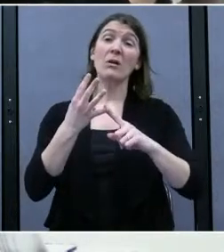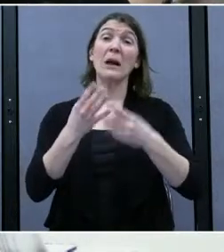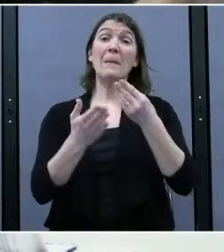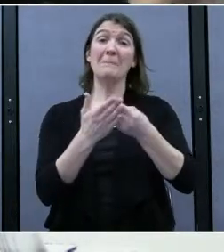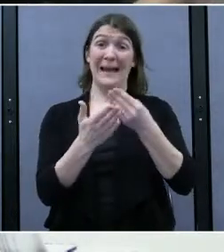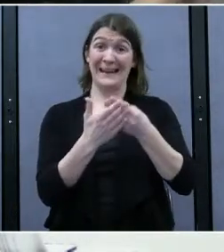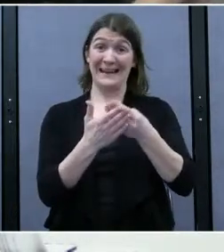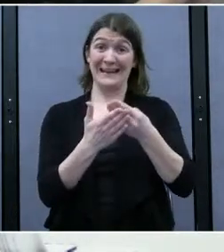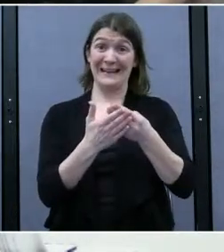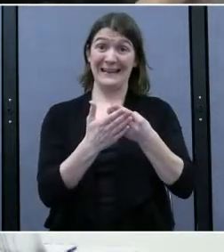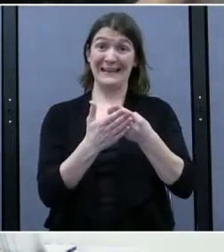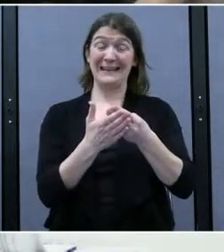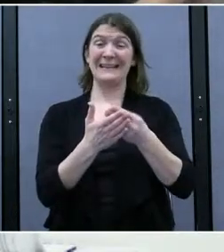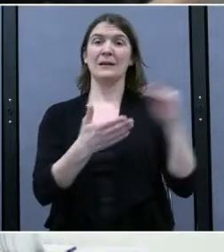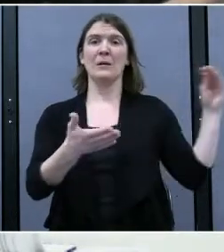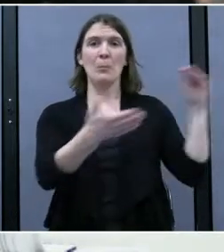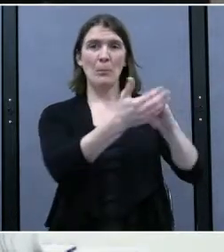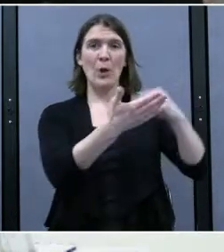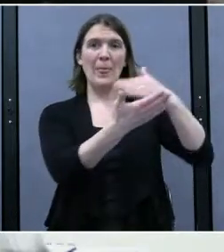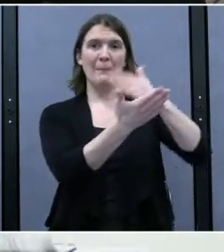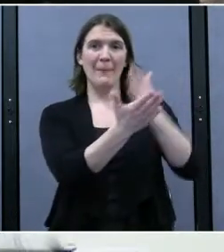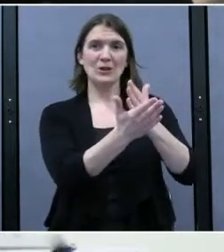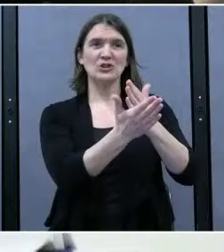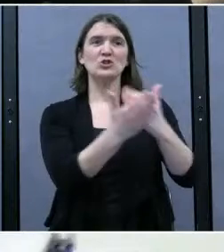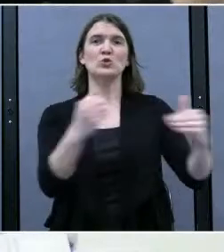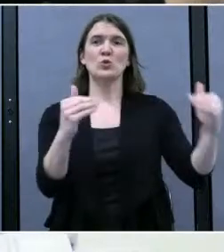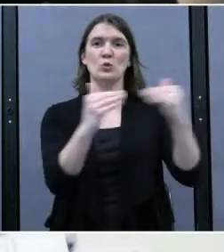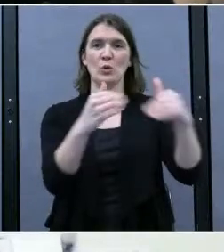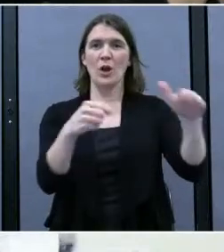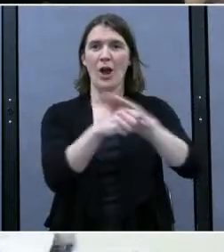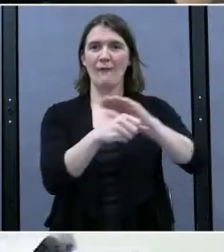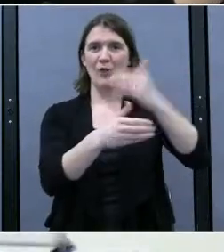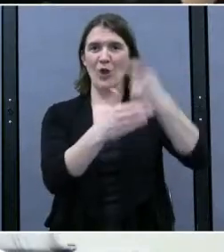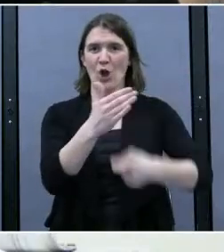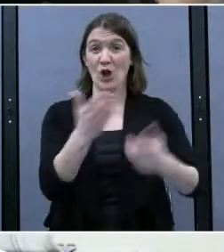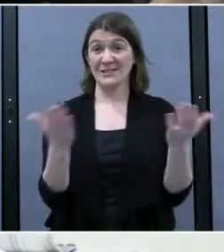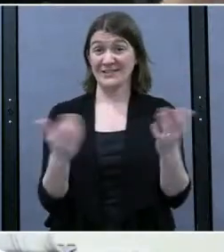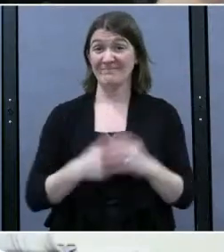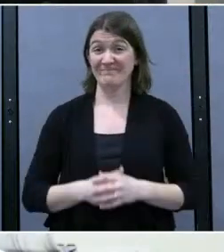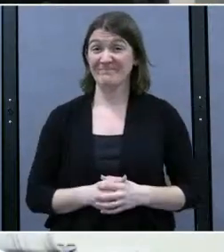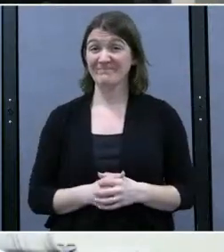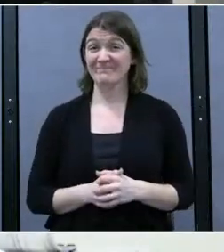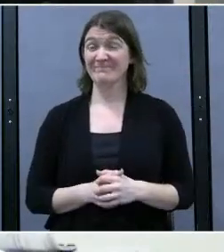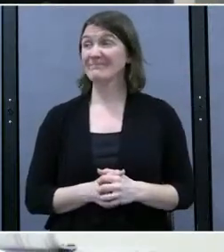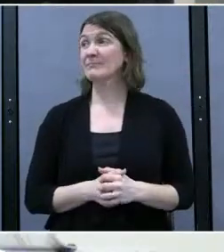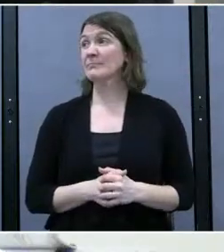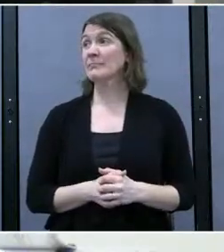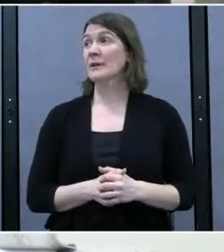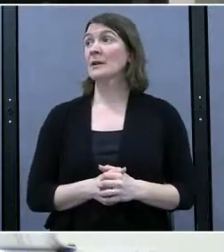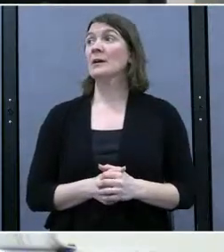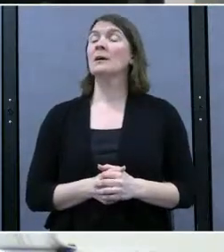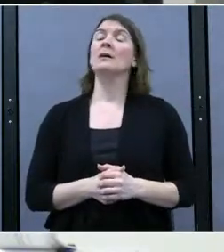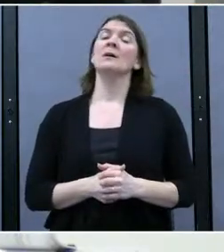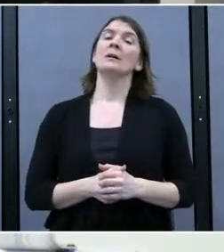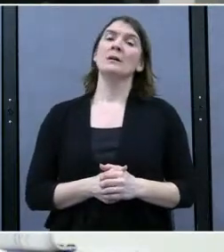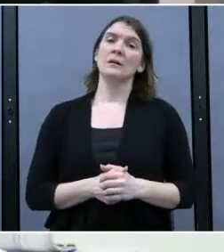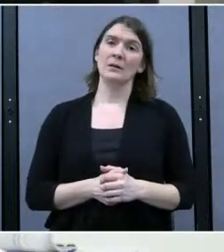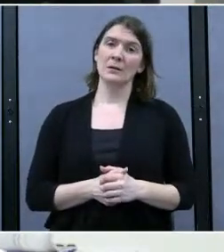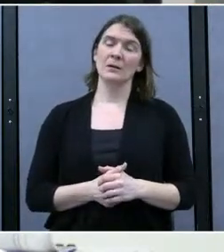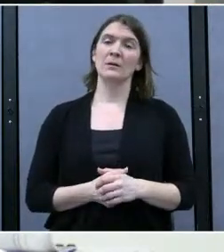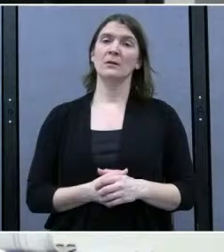money into the budget equal to what you're doing. So in terms of dovetailing with